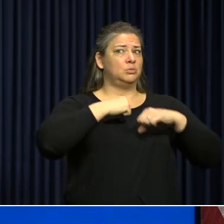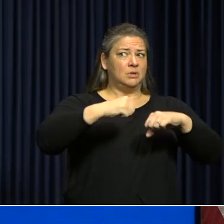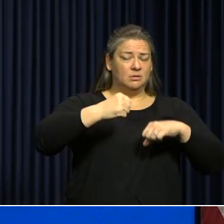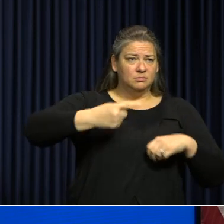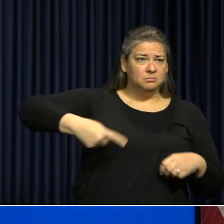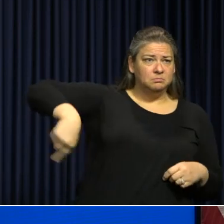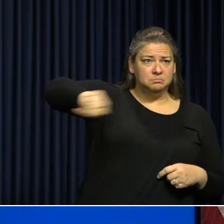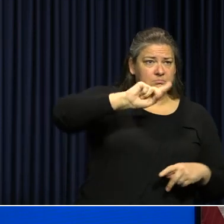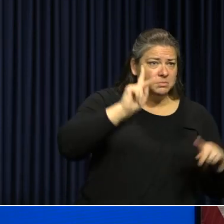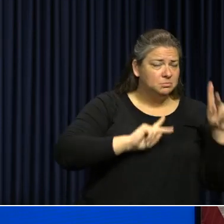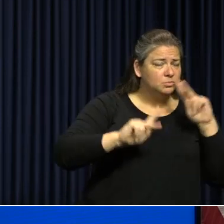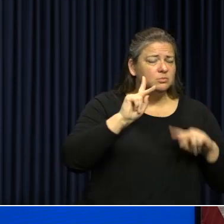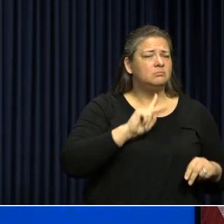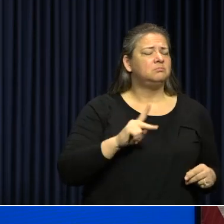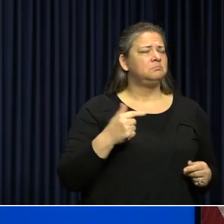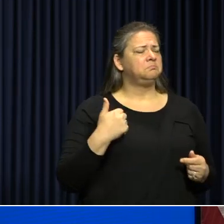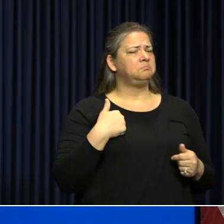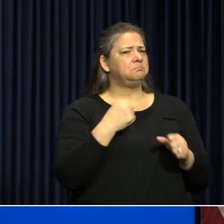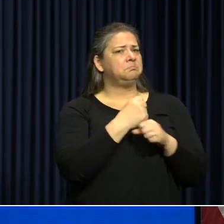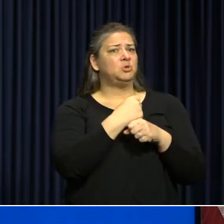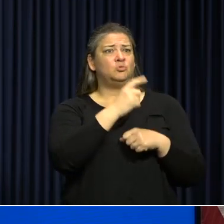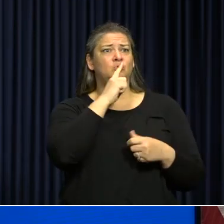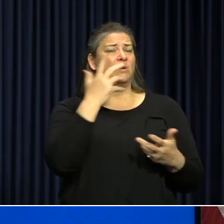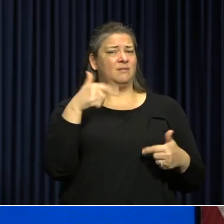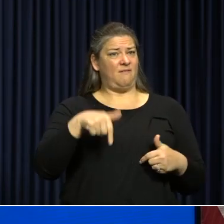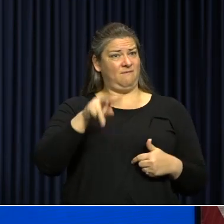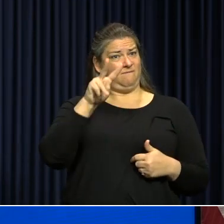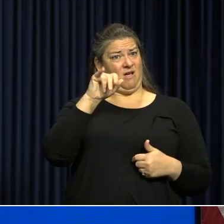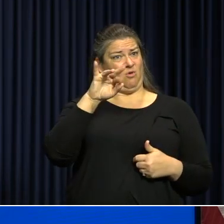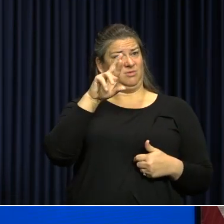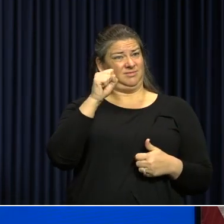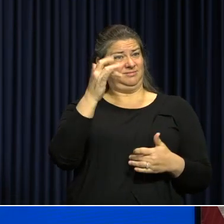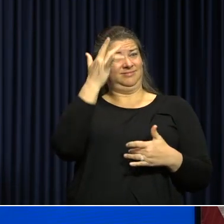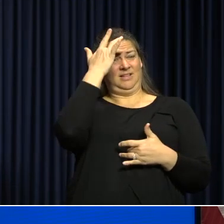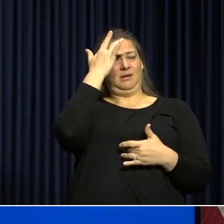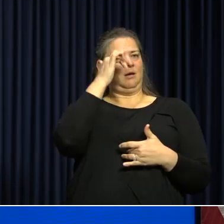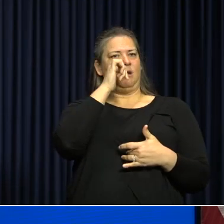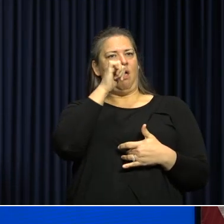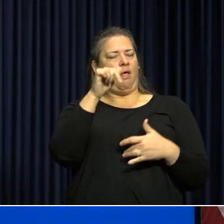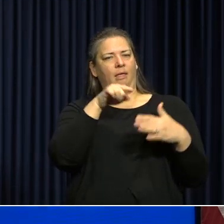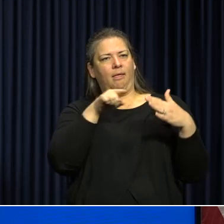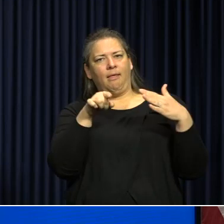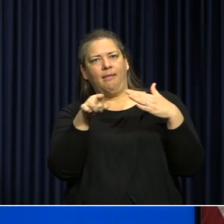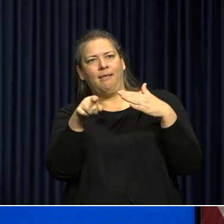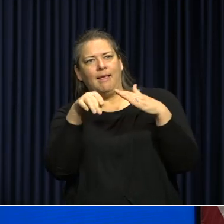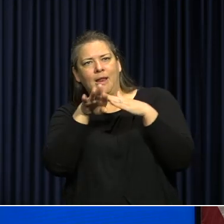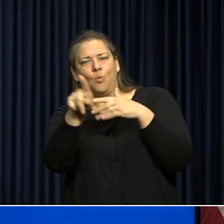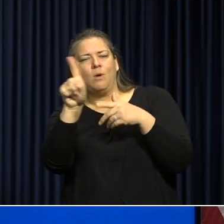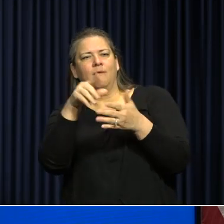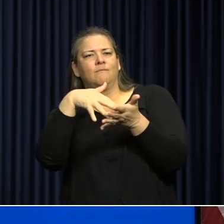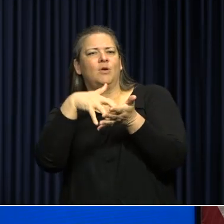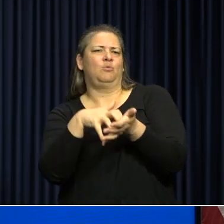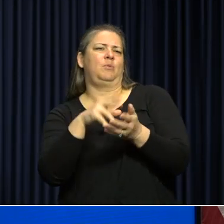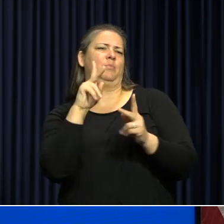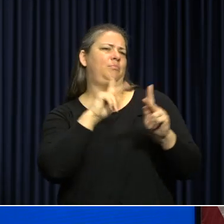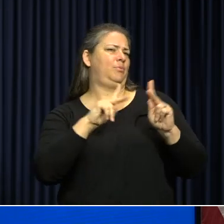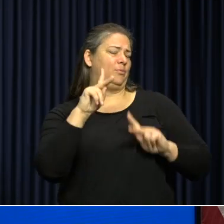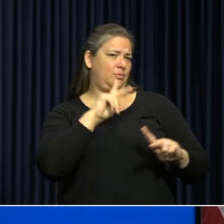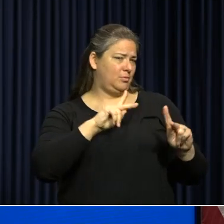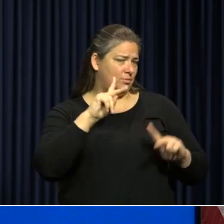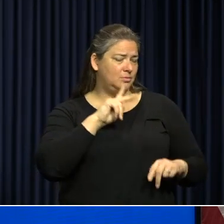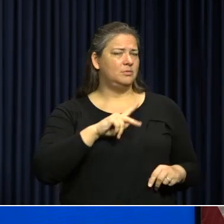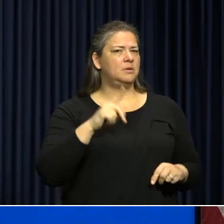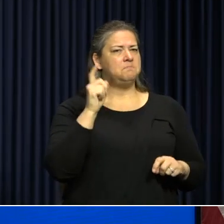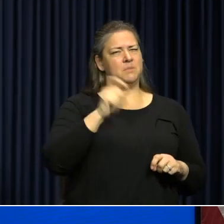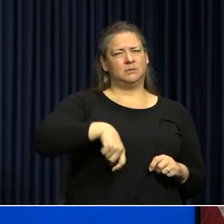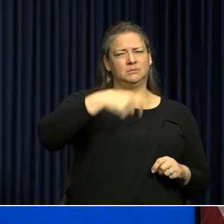us. It means making sure that this virus doesn't get into places where people are most vulnerable. And it means making